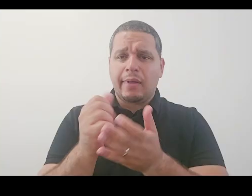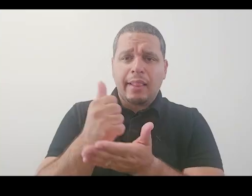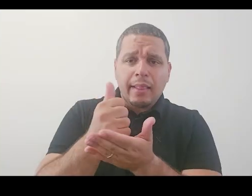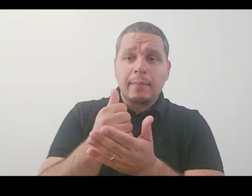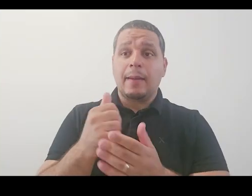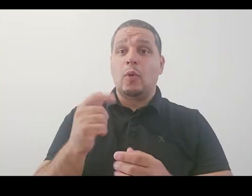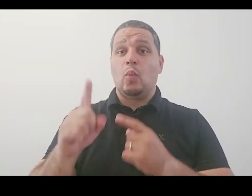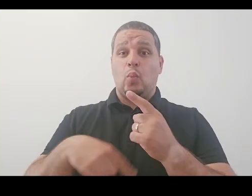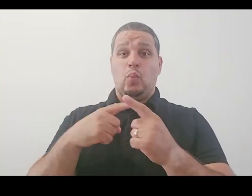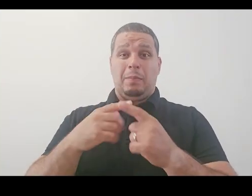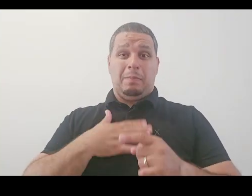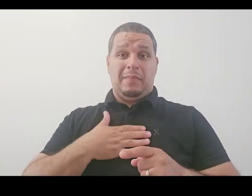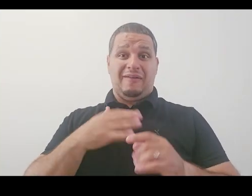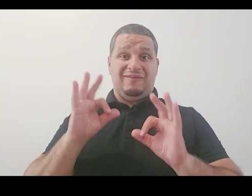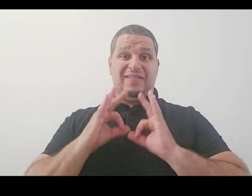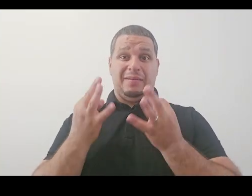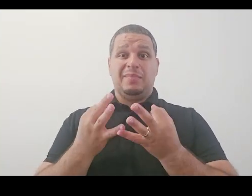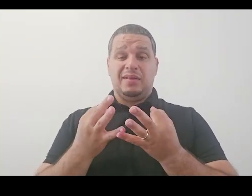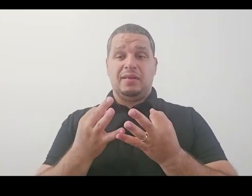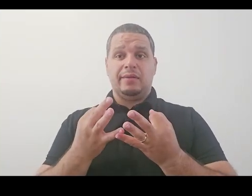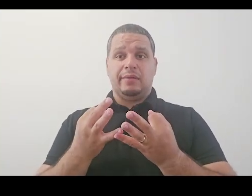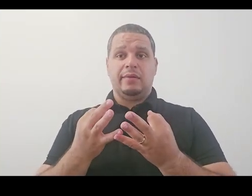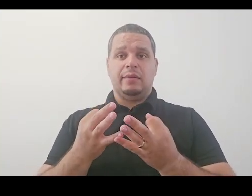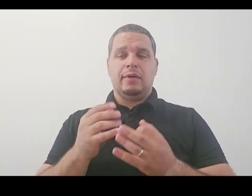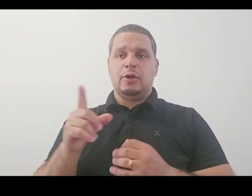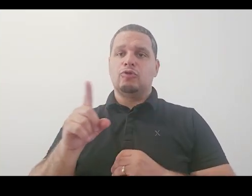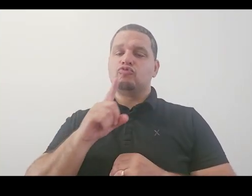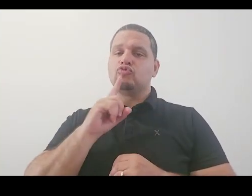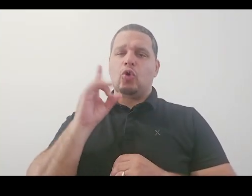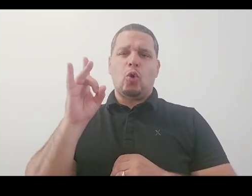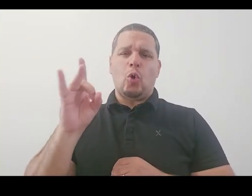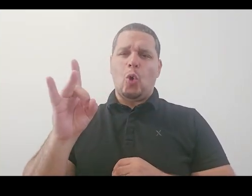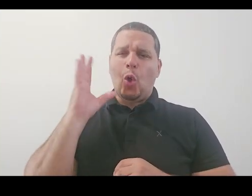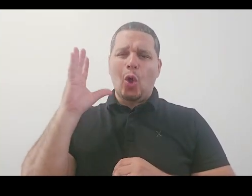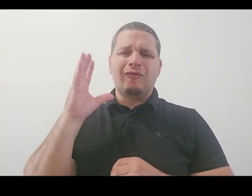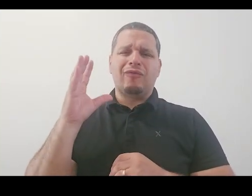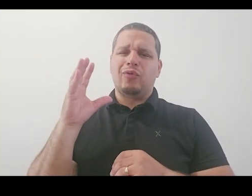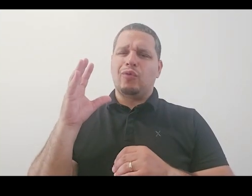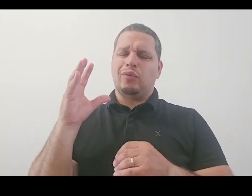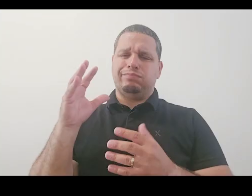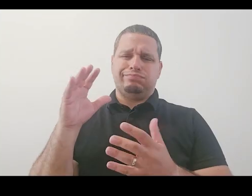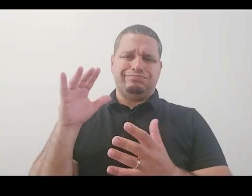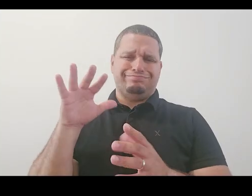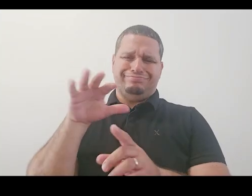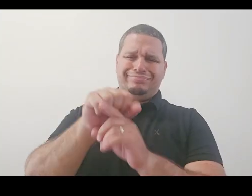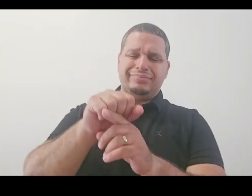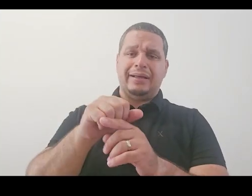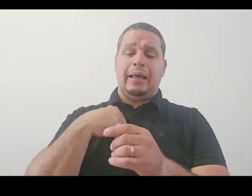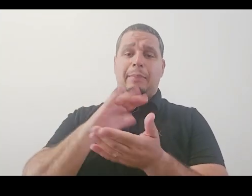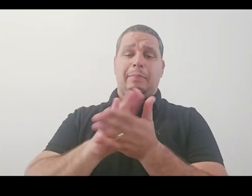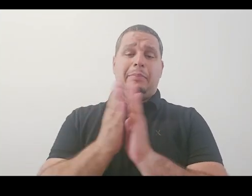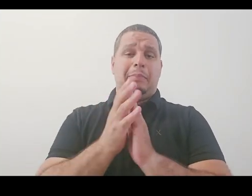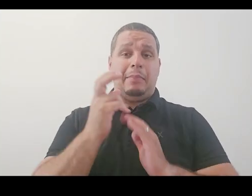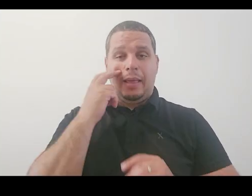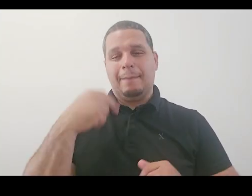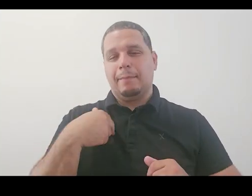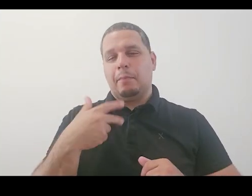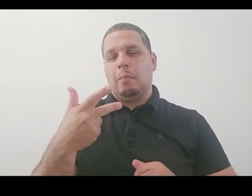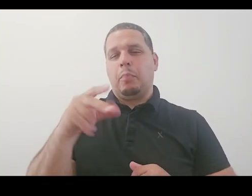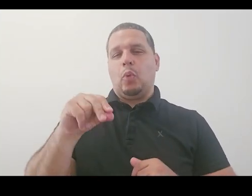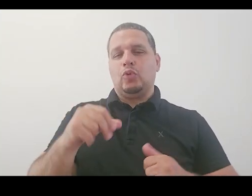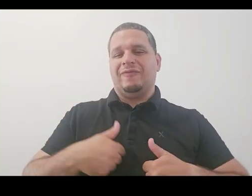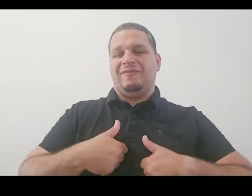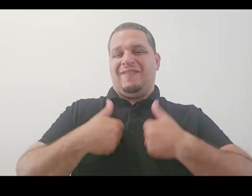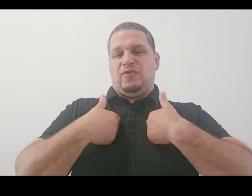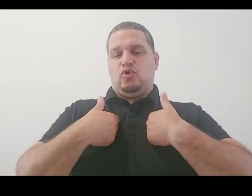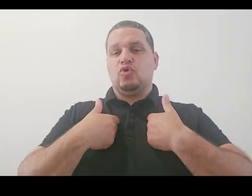went through really awful attack and I became blind, I'm also a burn survivor, the